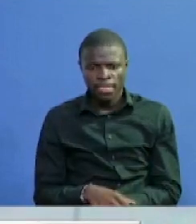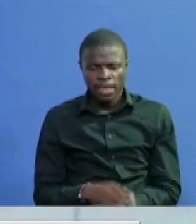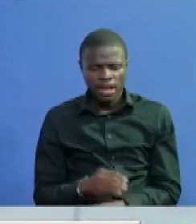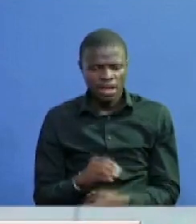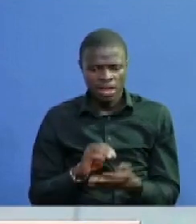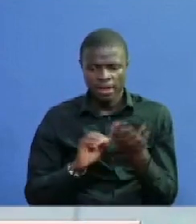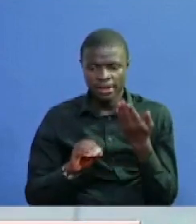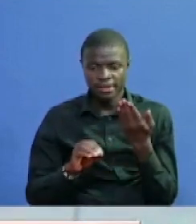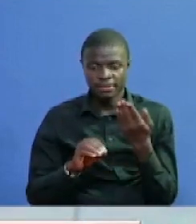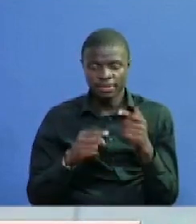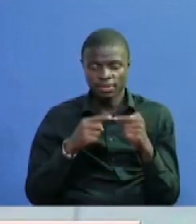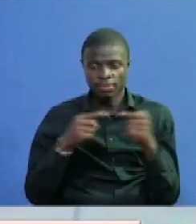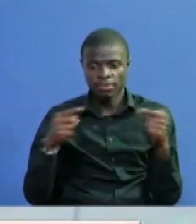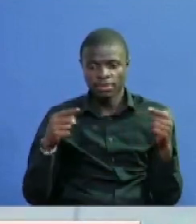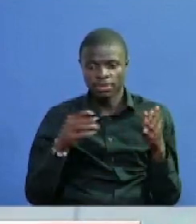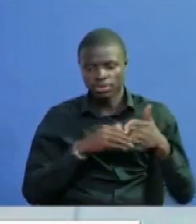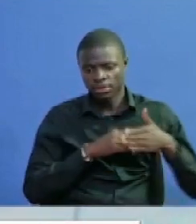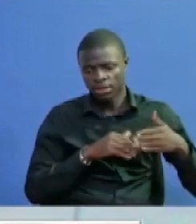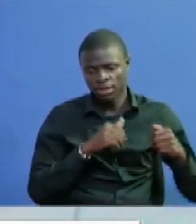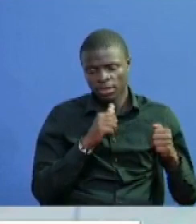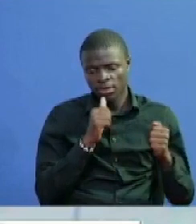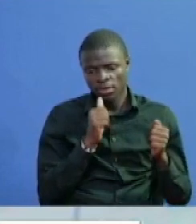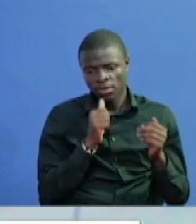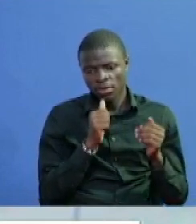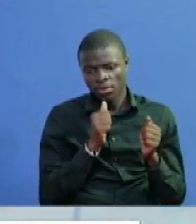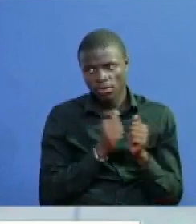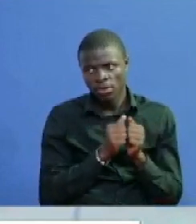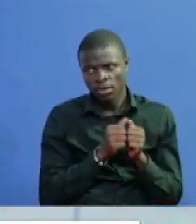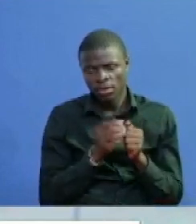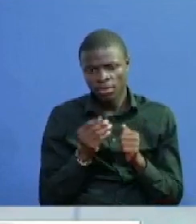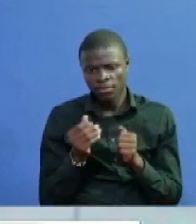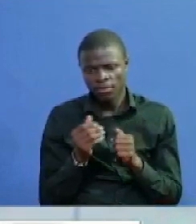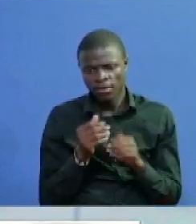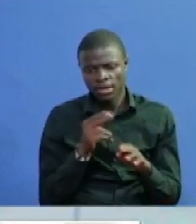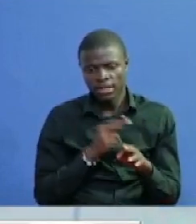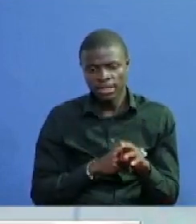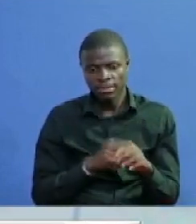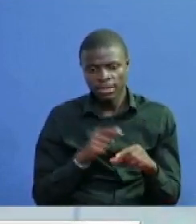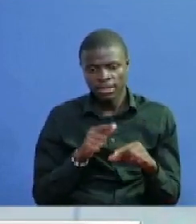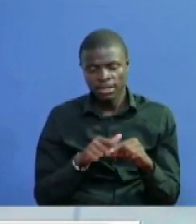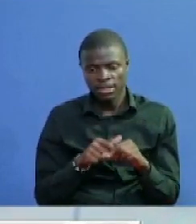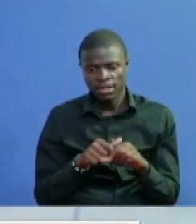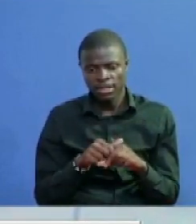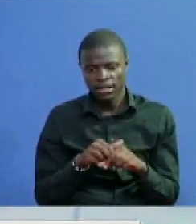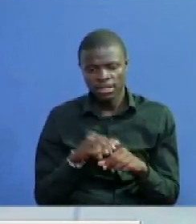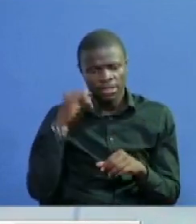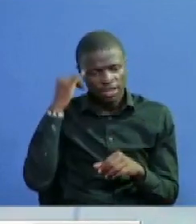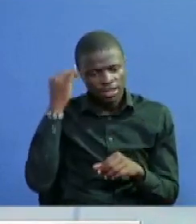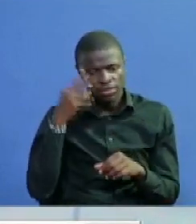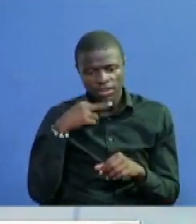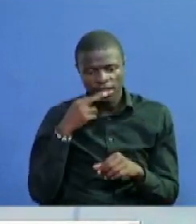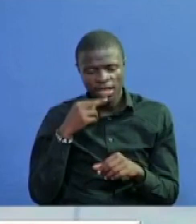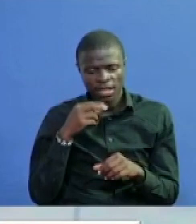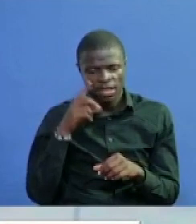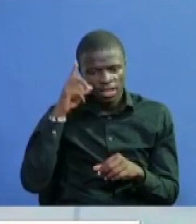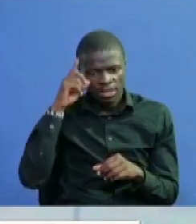leaving, the Azimio side with fewer numbers. And at times, in most instances, these issues are decided by the vote. So